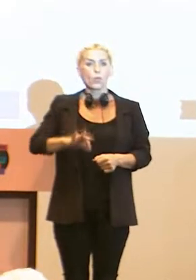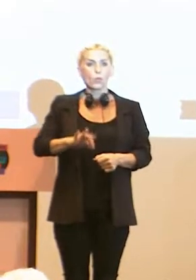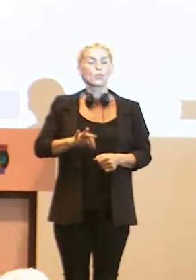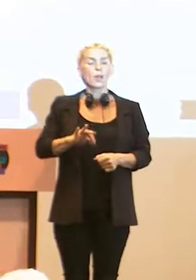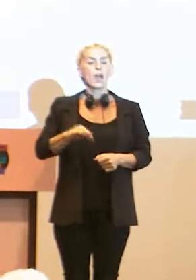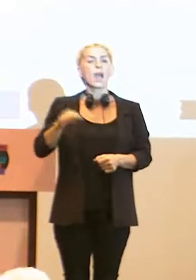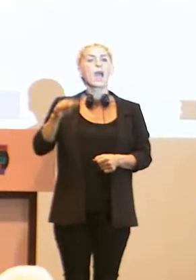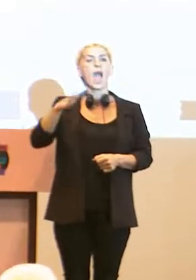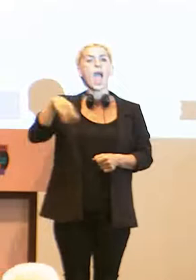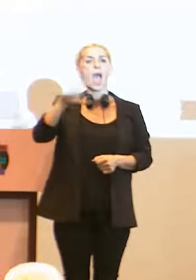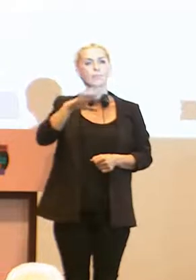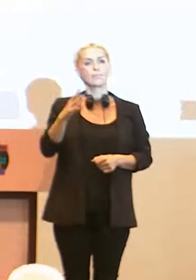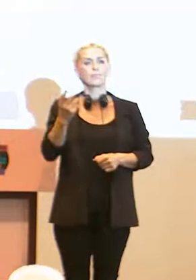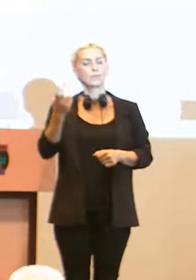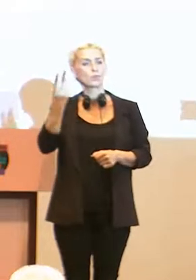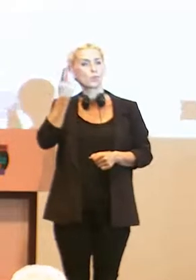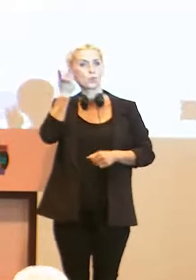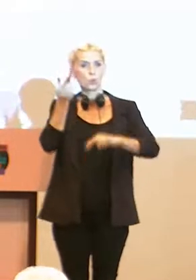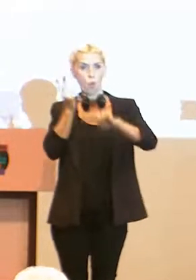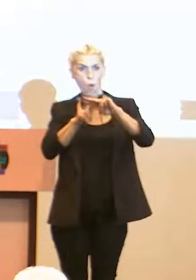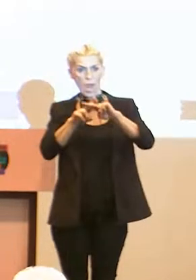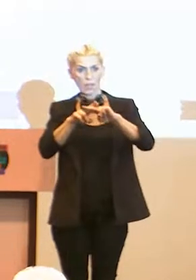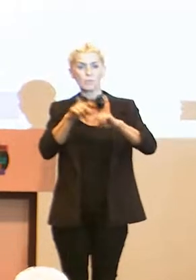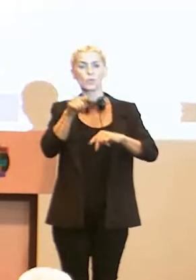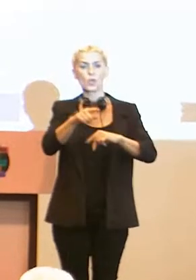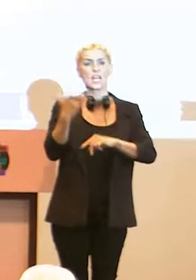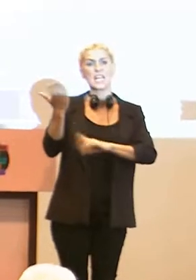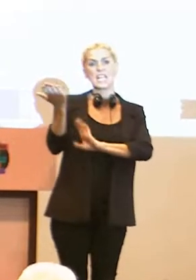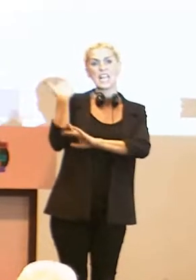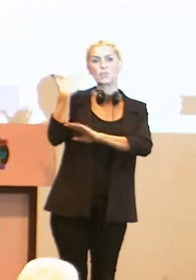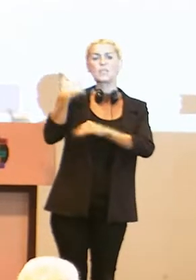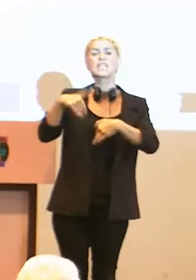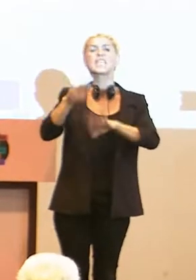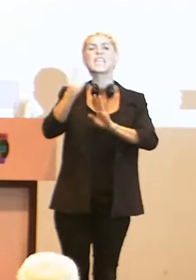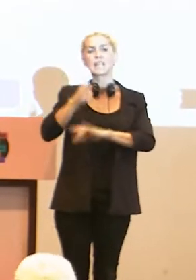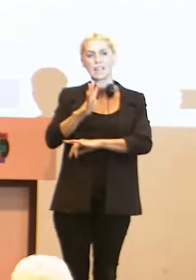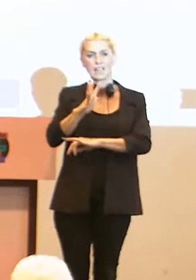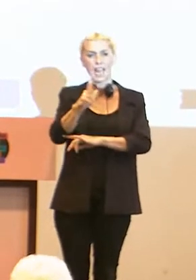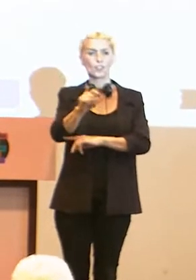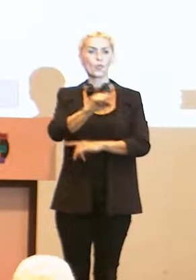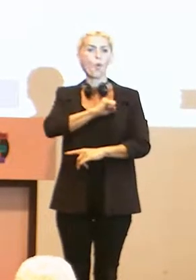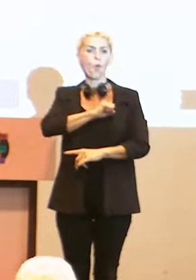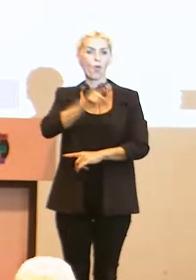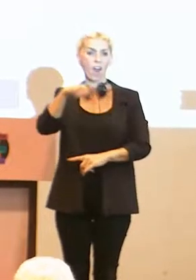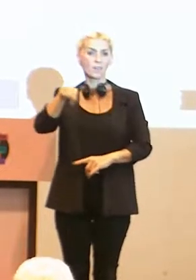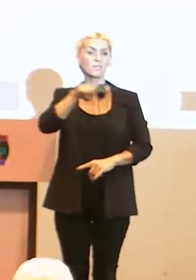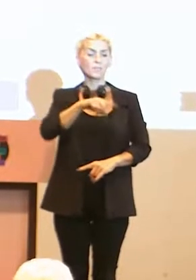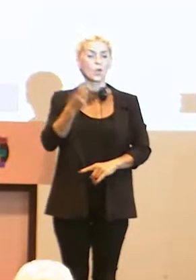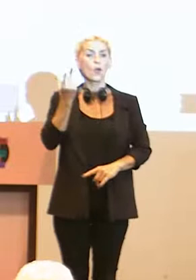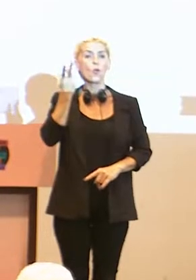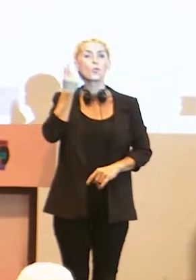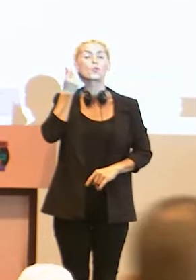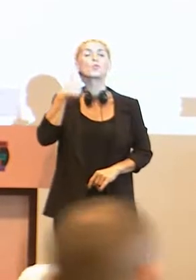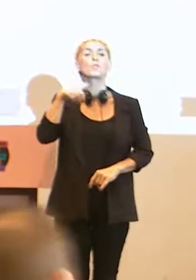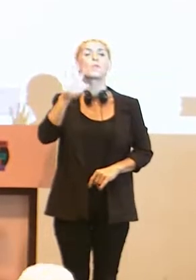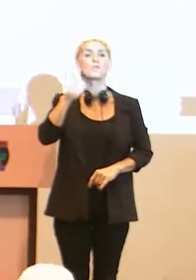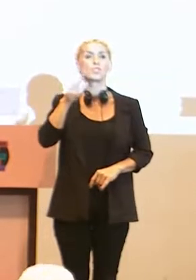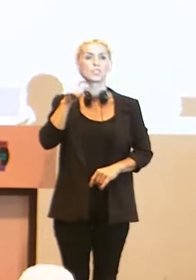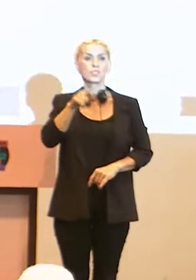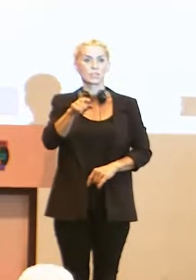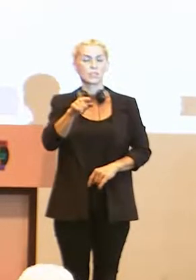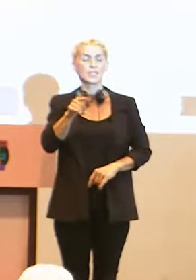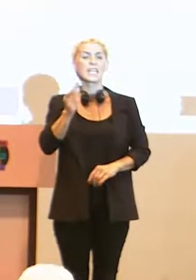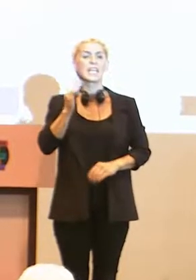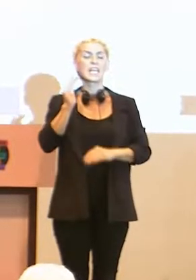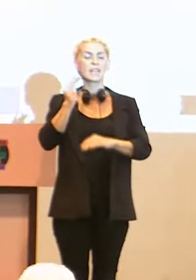recommendation in one of his articles he said those who still defend forgetting are those who are not afraid of the